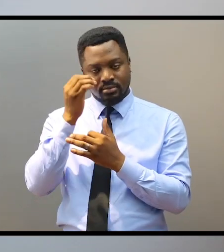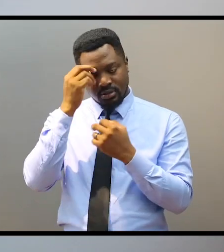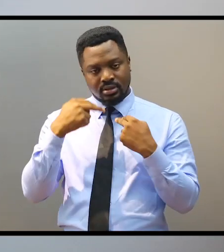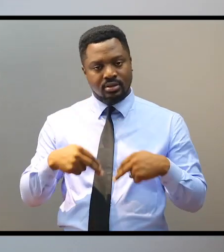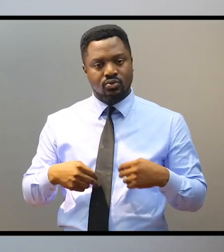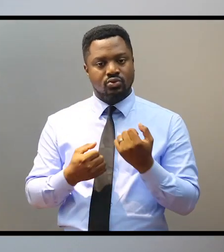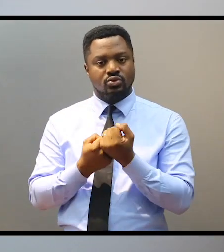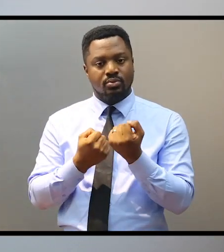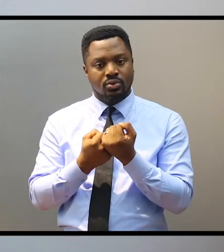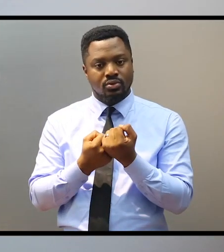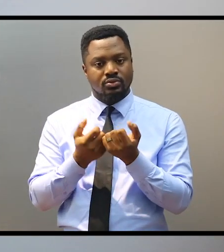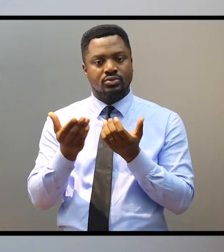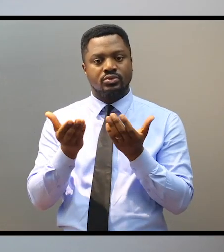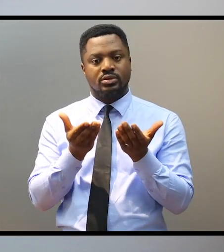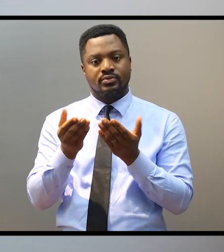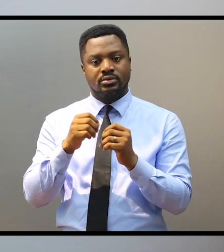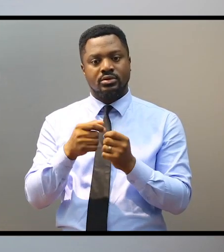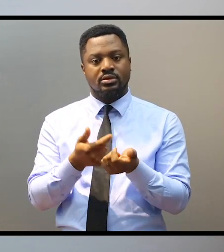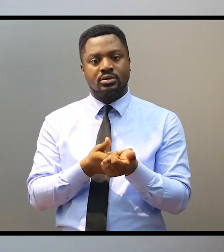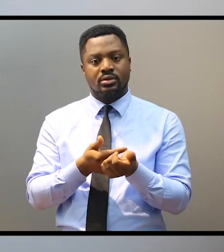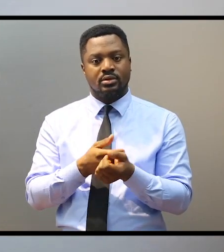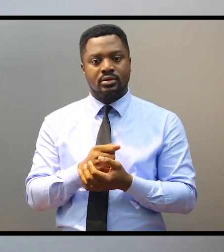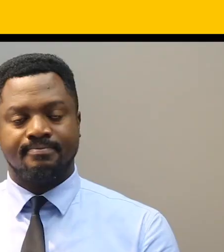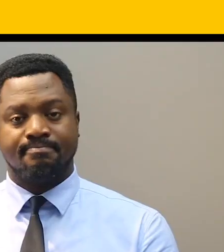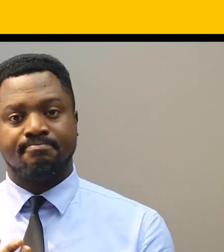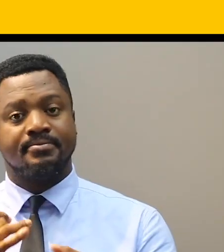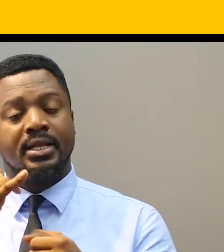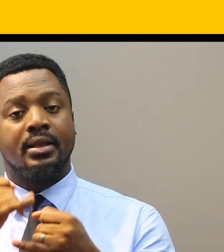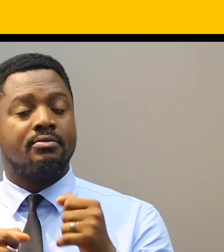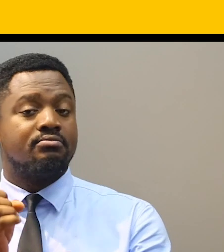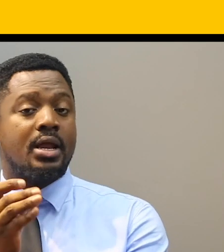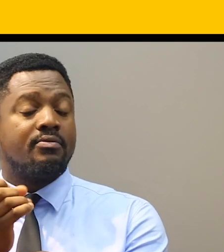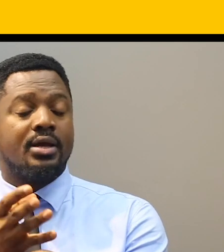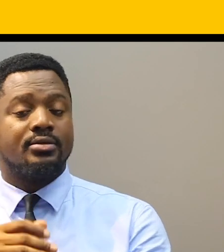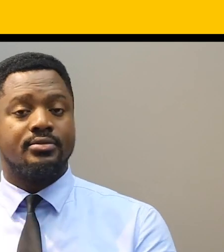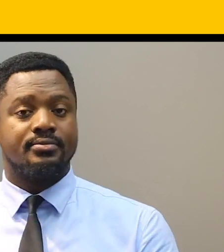mental health support services in Ghana.